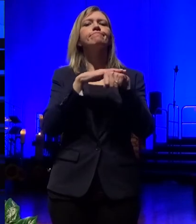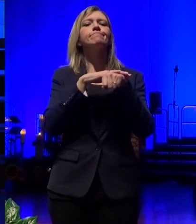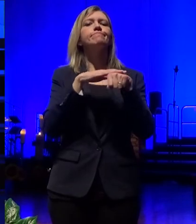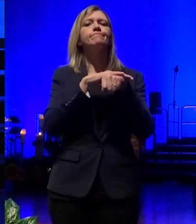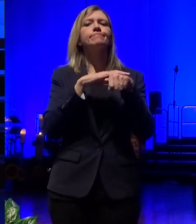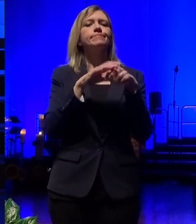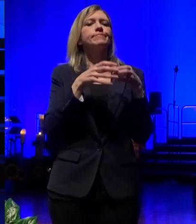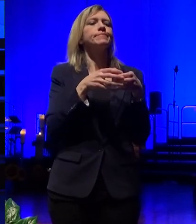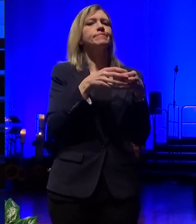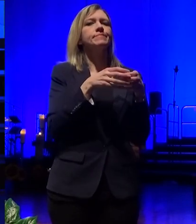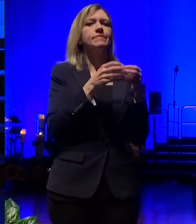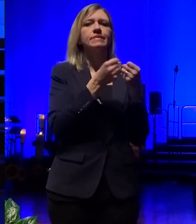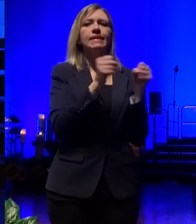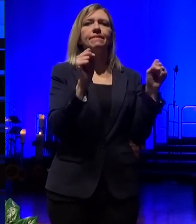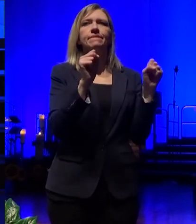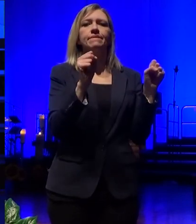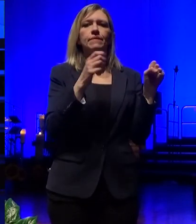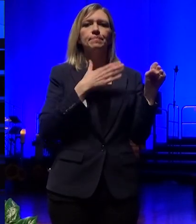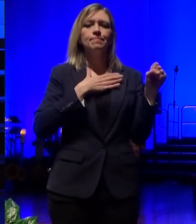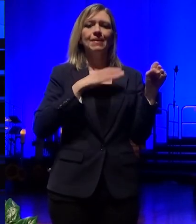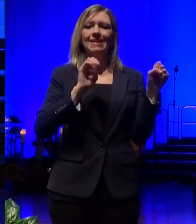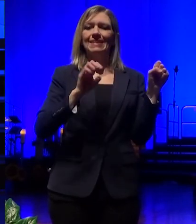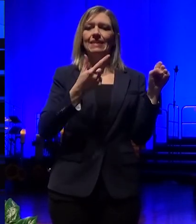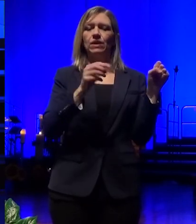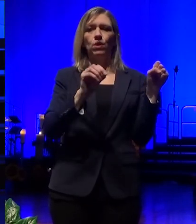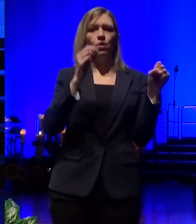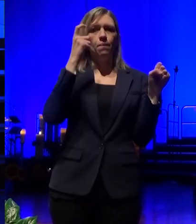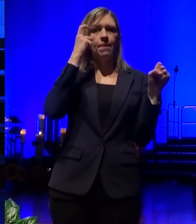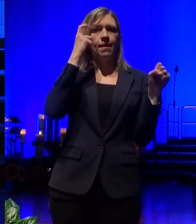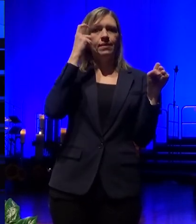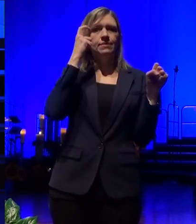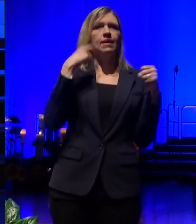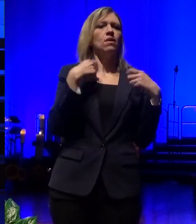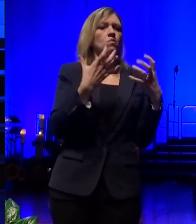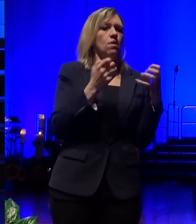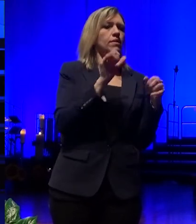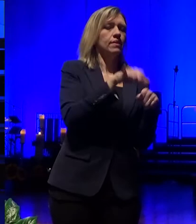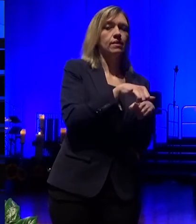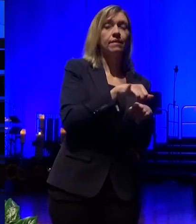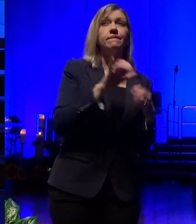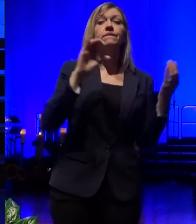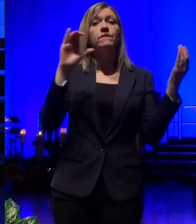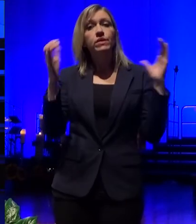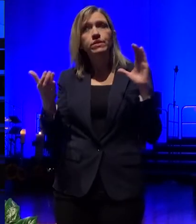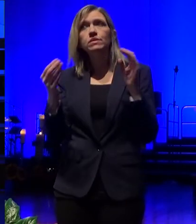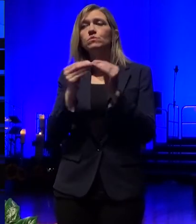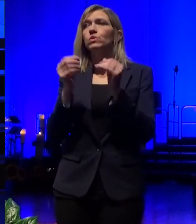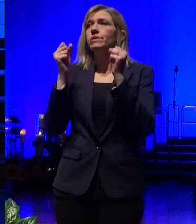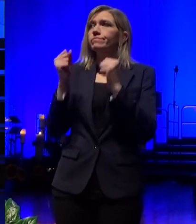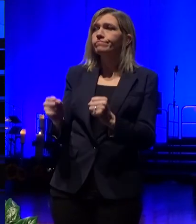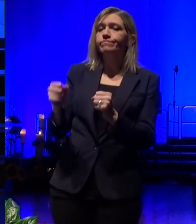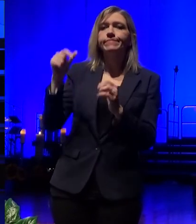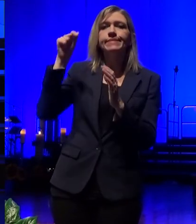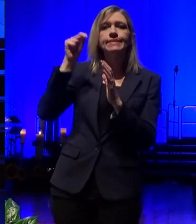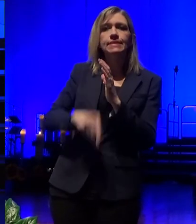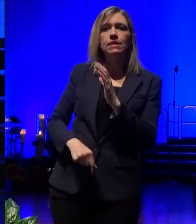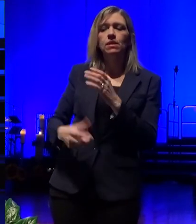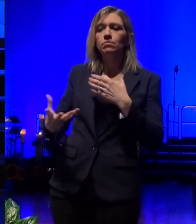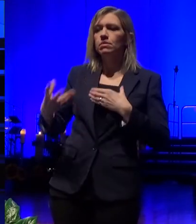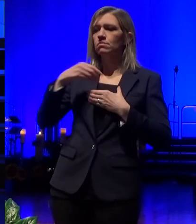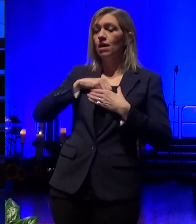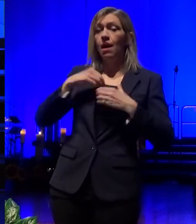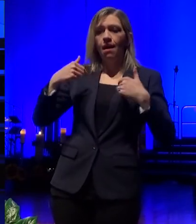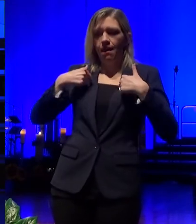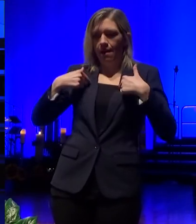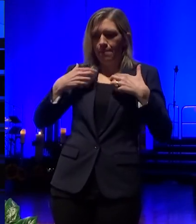surface of what I wanted to have happen from my ego state of mind versus that deeper embodiment that says, I